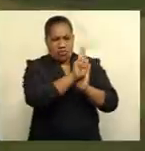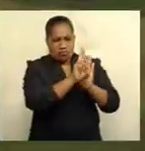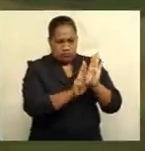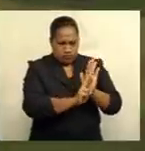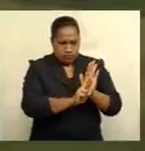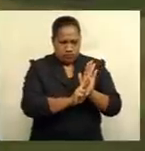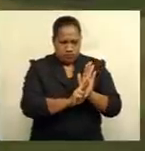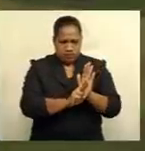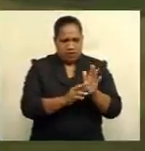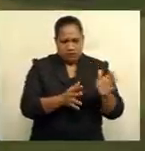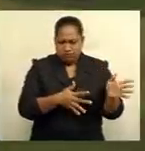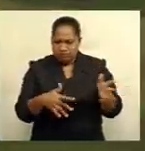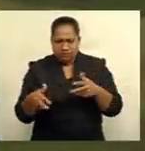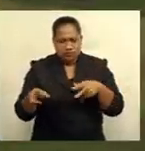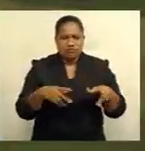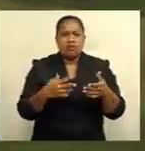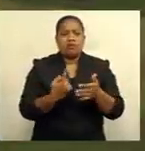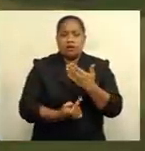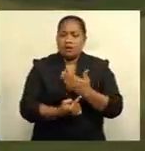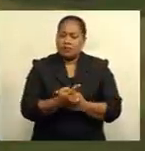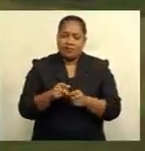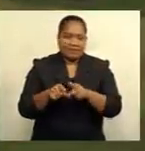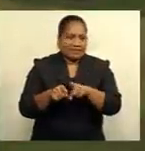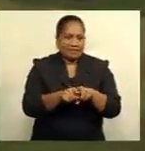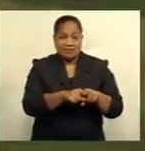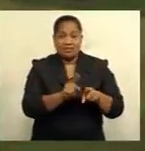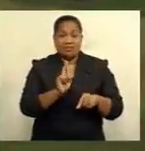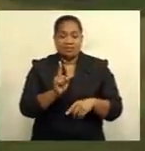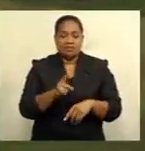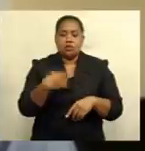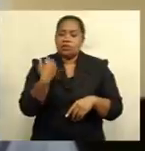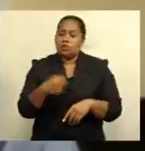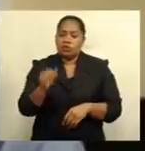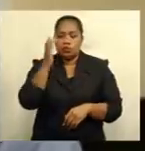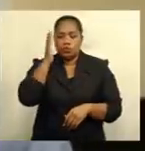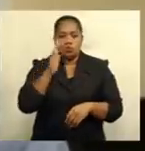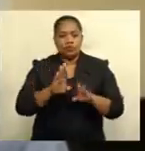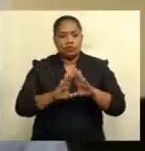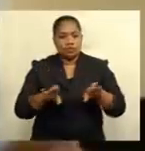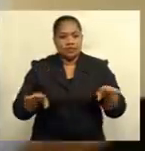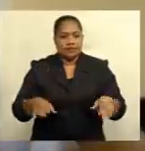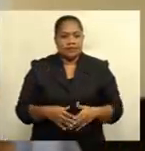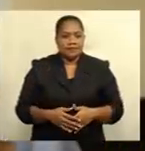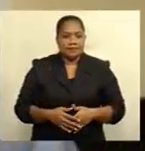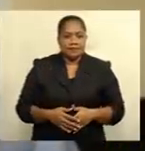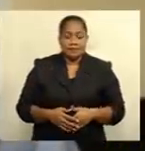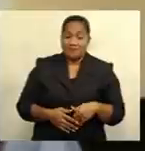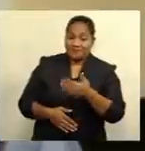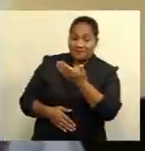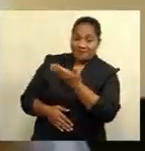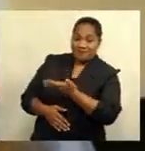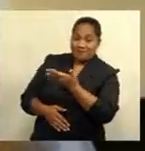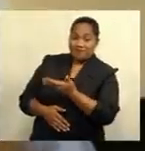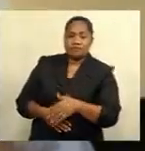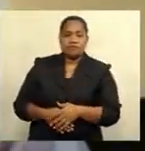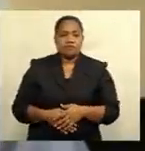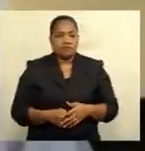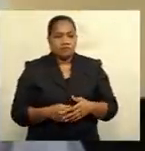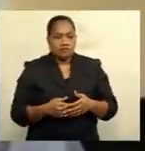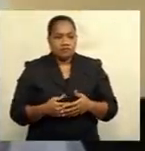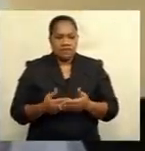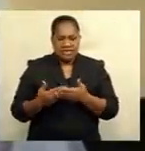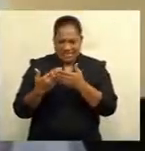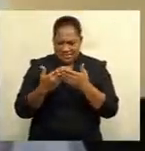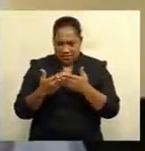contain the virus have meant no school for children. Studies have shown that when education are interrupted,